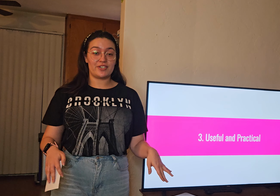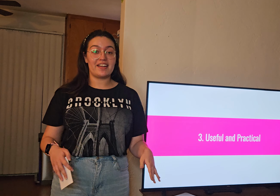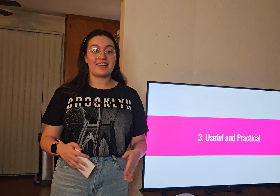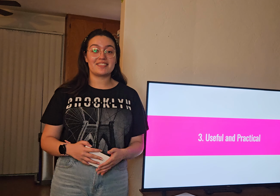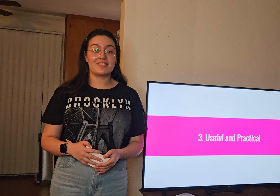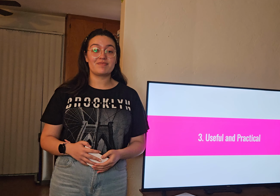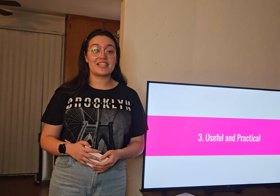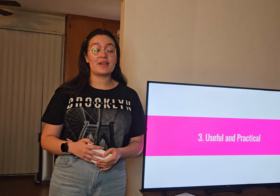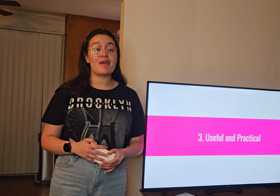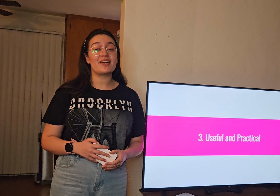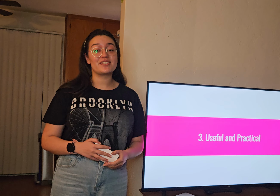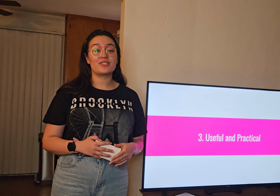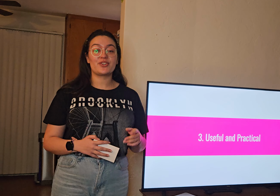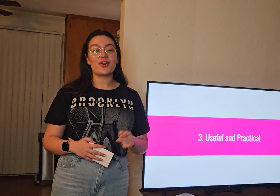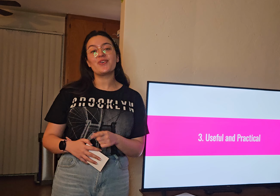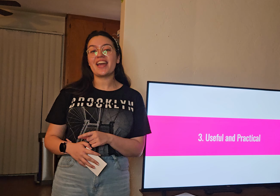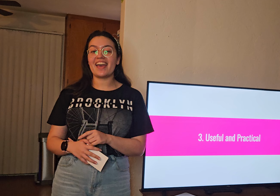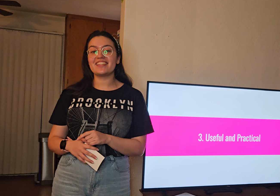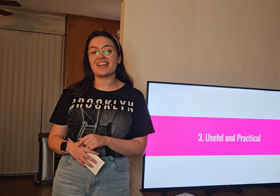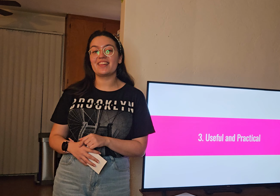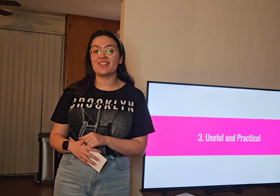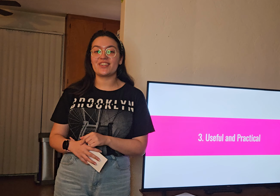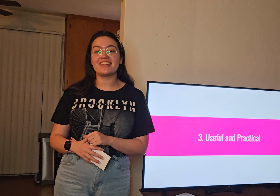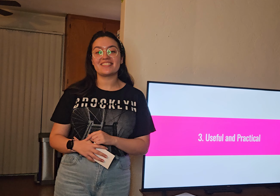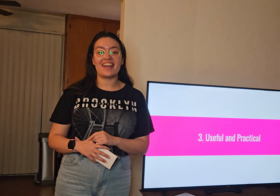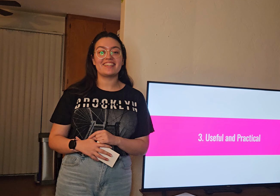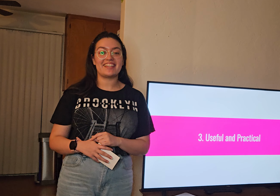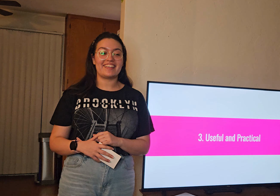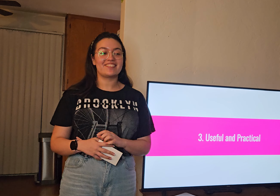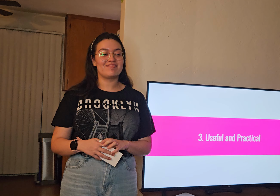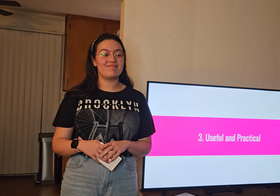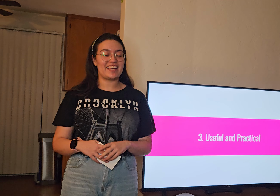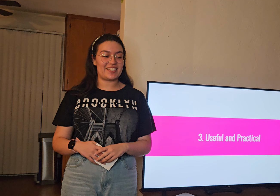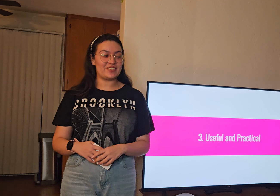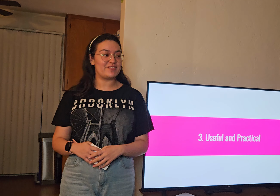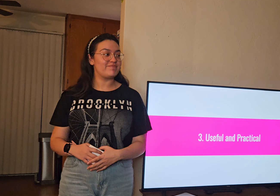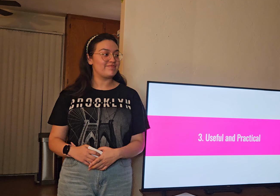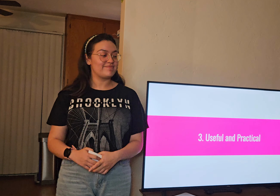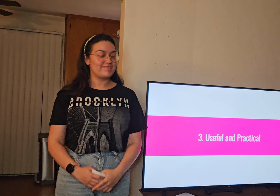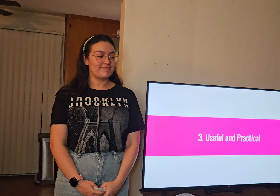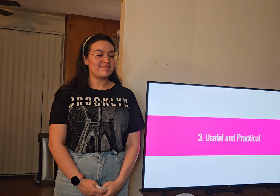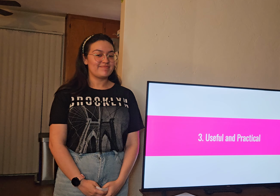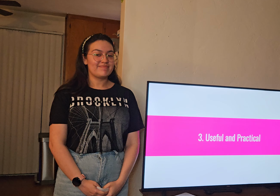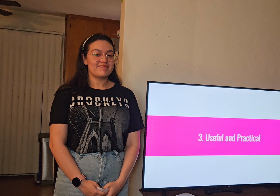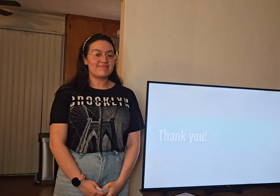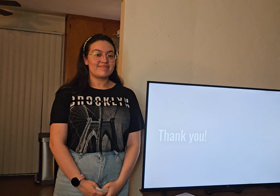to learn next. Take matters into your own hands and learn a sign a day. Thank you.